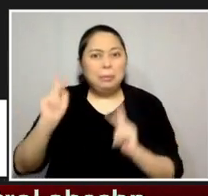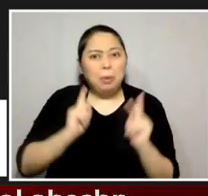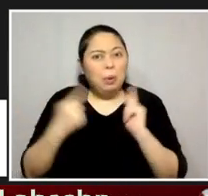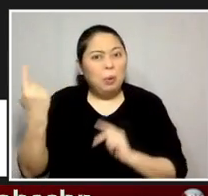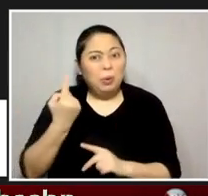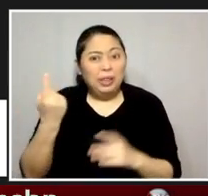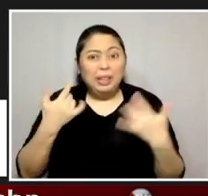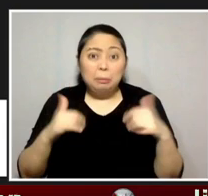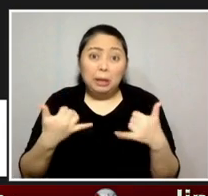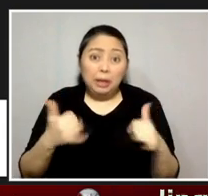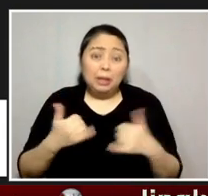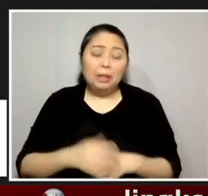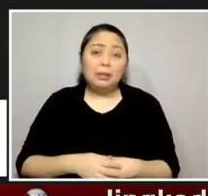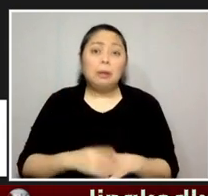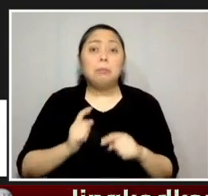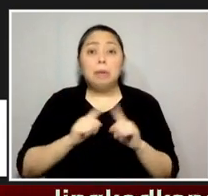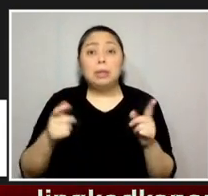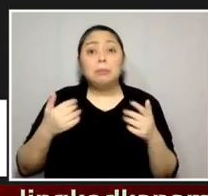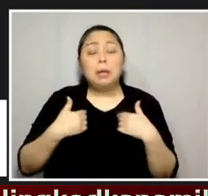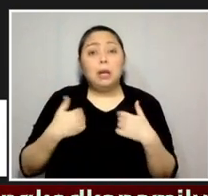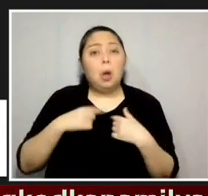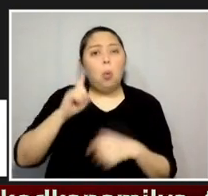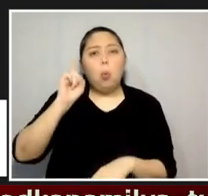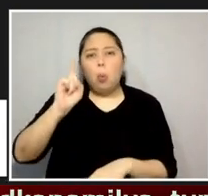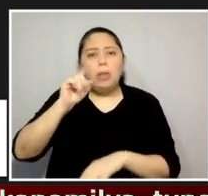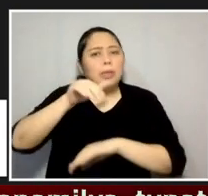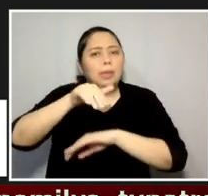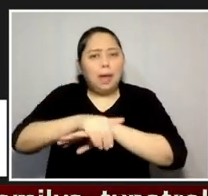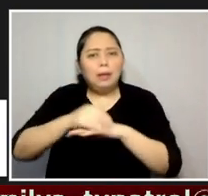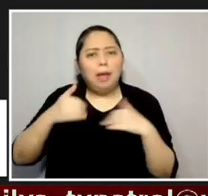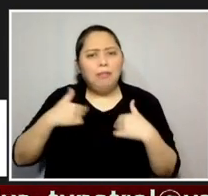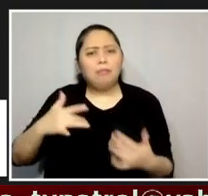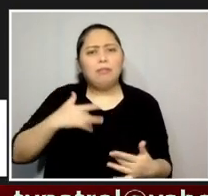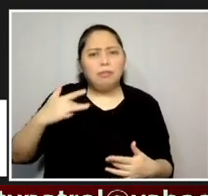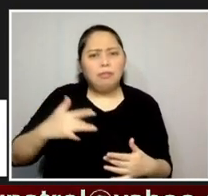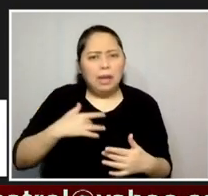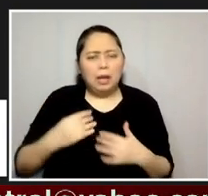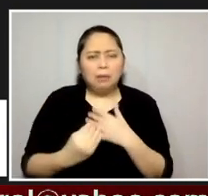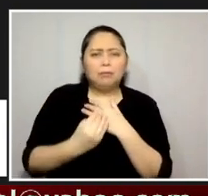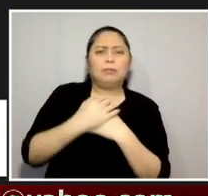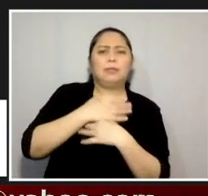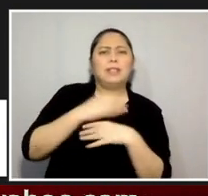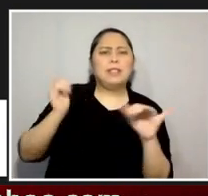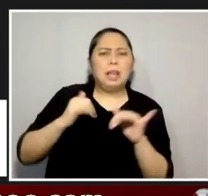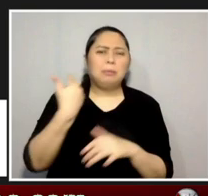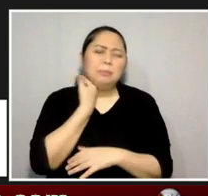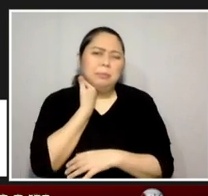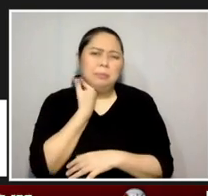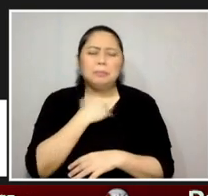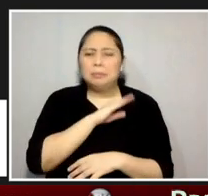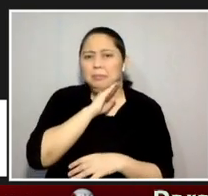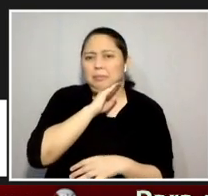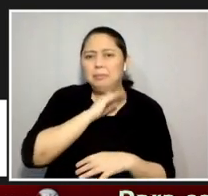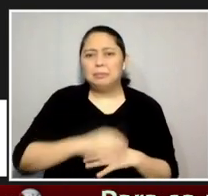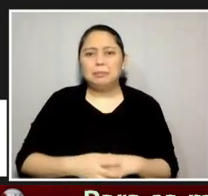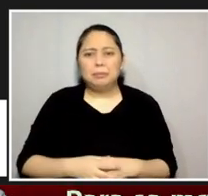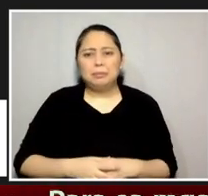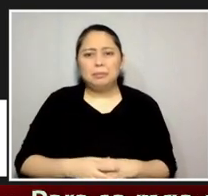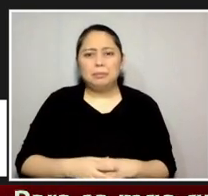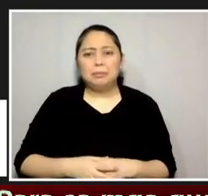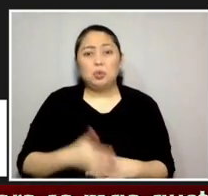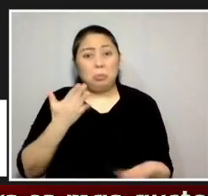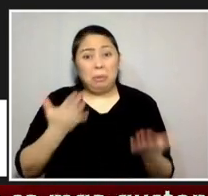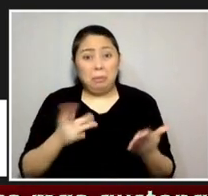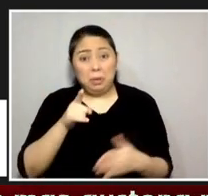kay 30, isang gabi lang niya naramdaman ang mga sintomas na katulad sa trangkaso. Yes. You must have been really surprised kasi I'm